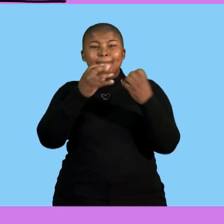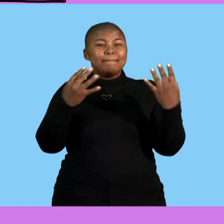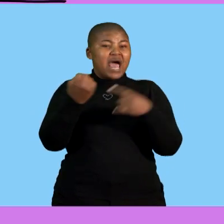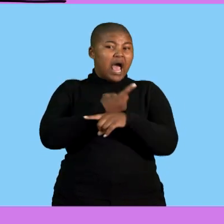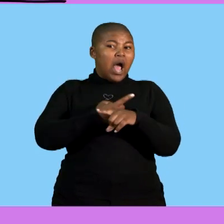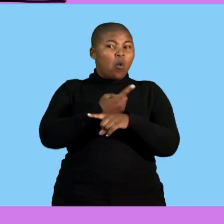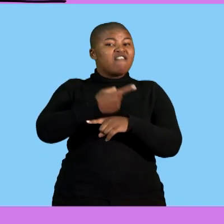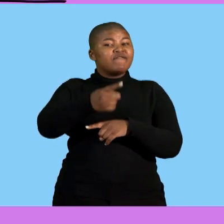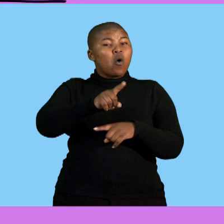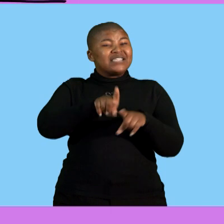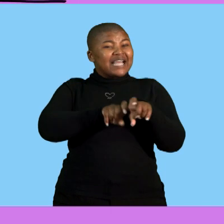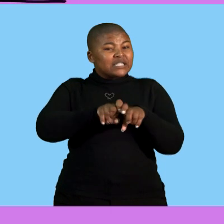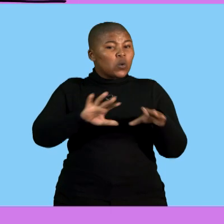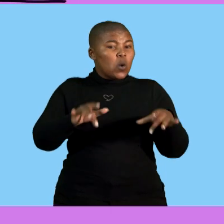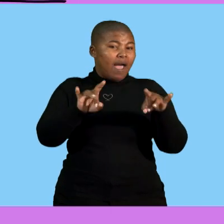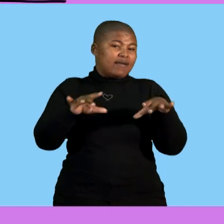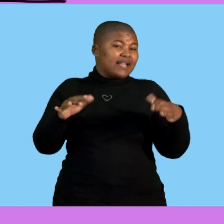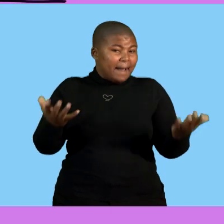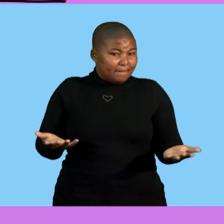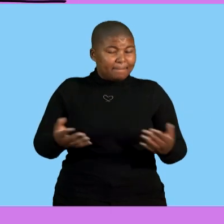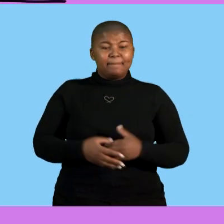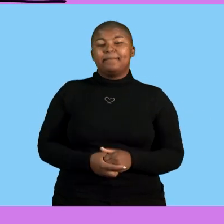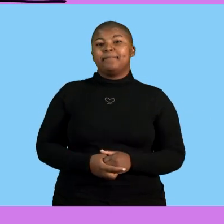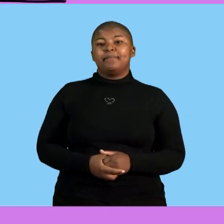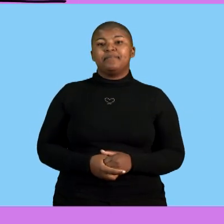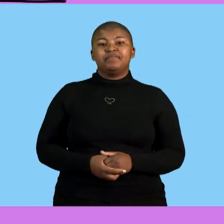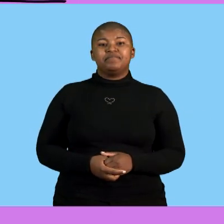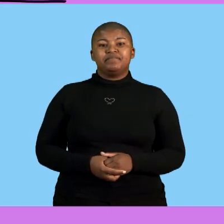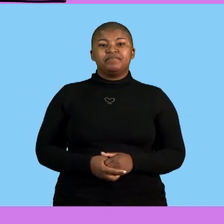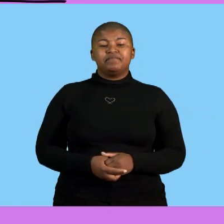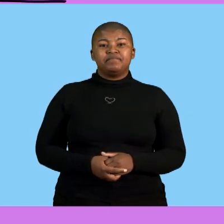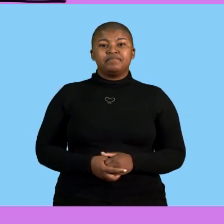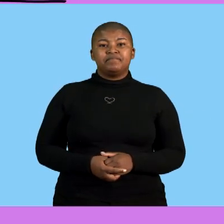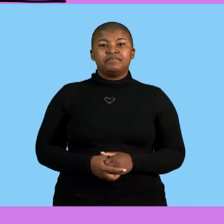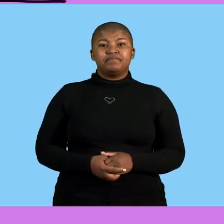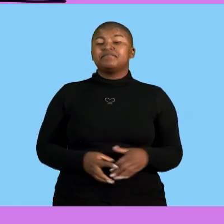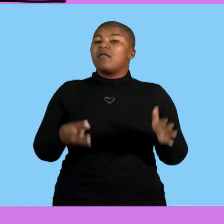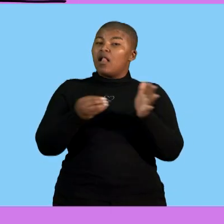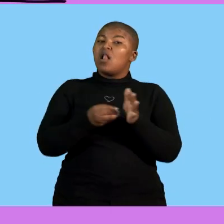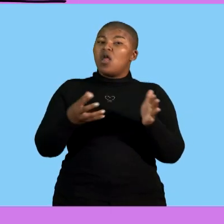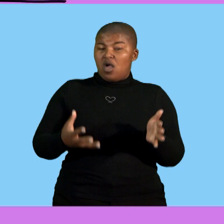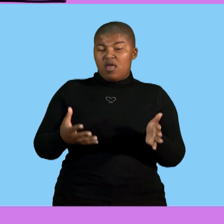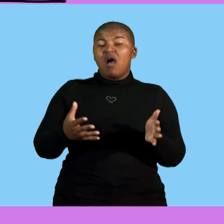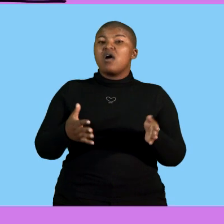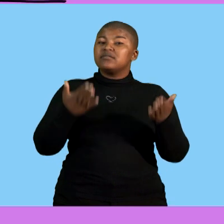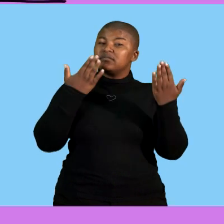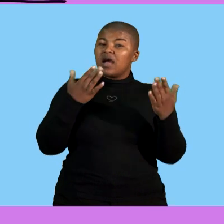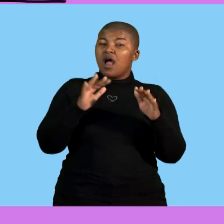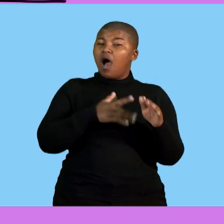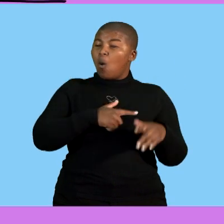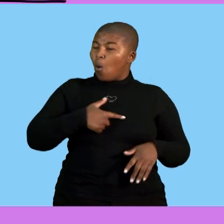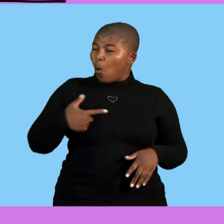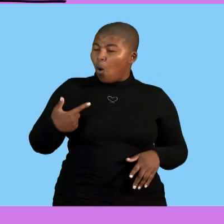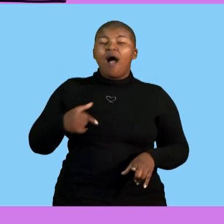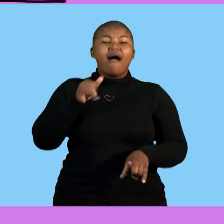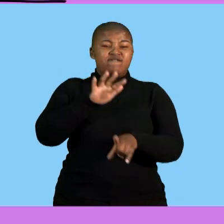their tests or exam. Now, the number of hours while studying could also be the impact, because maybe the